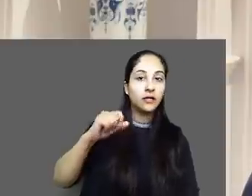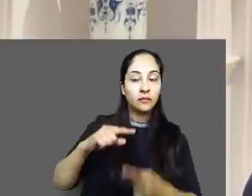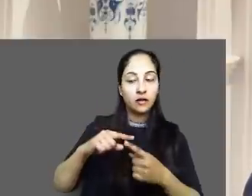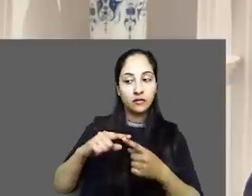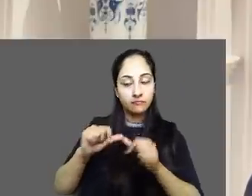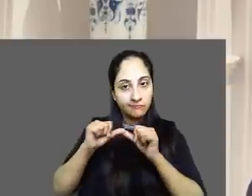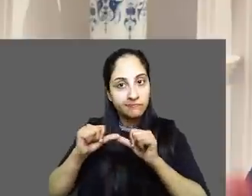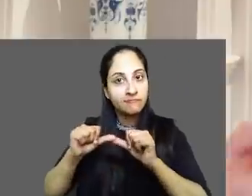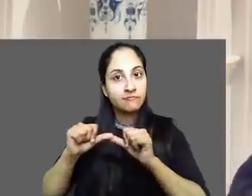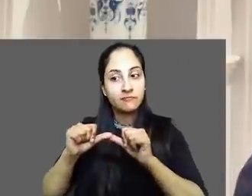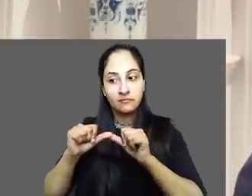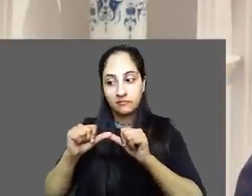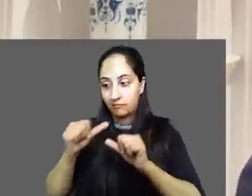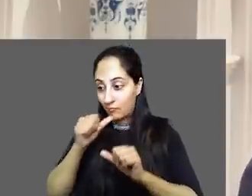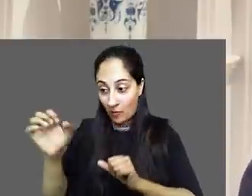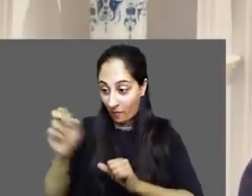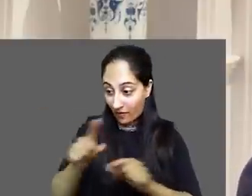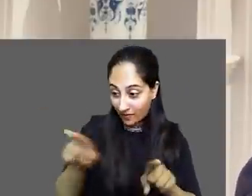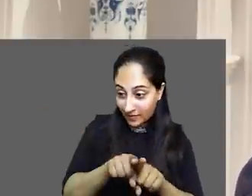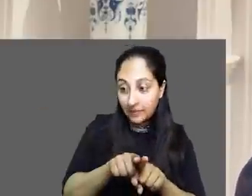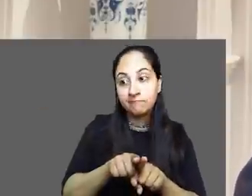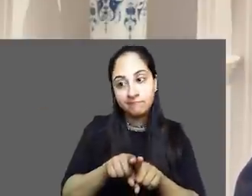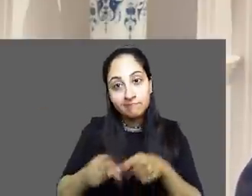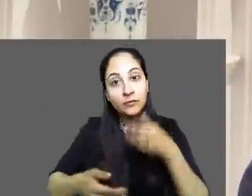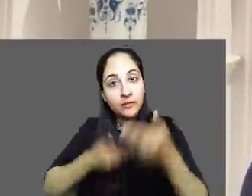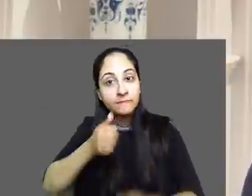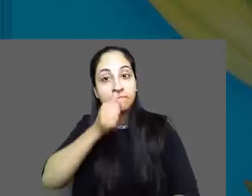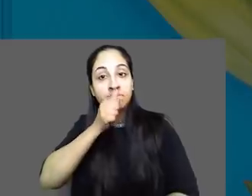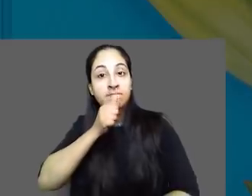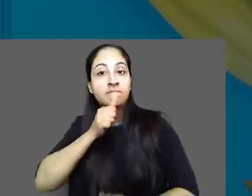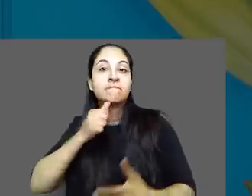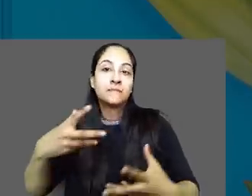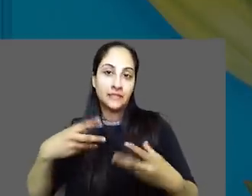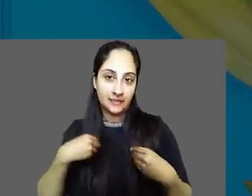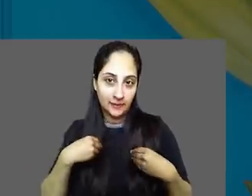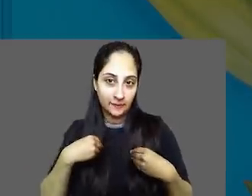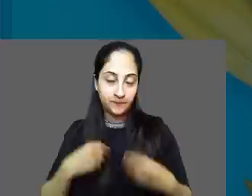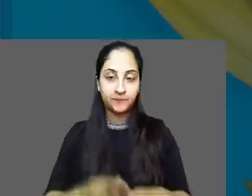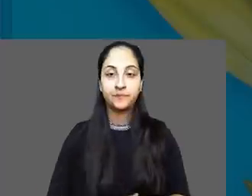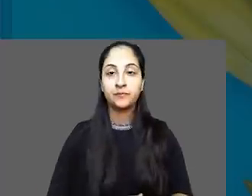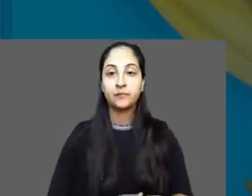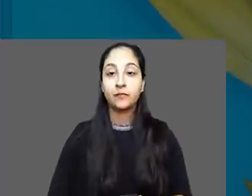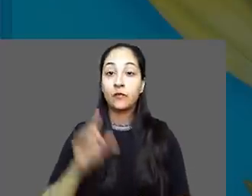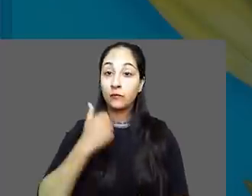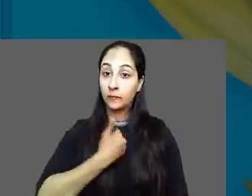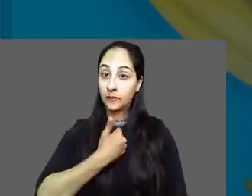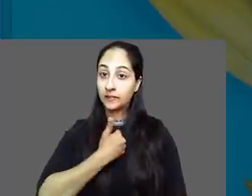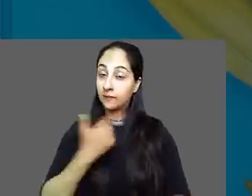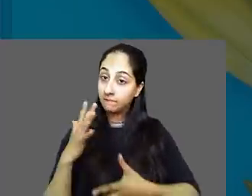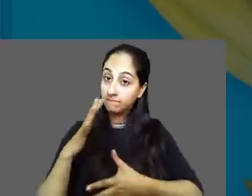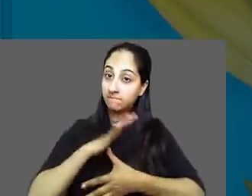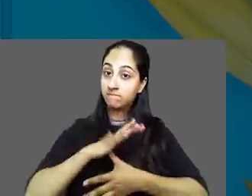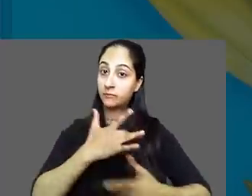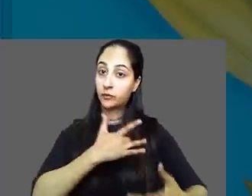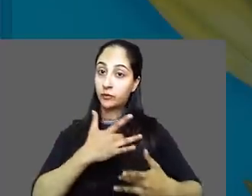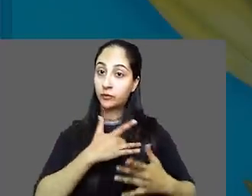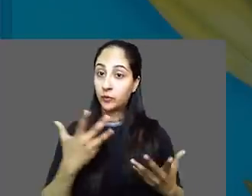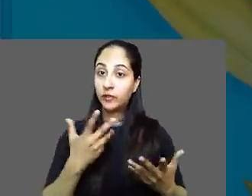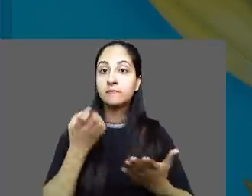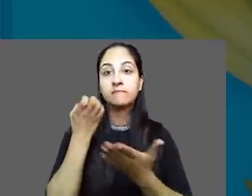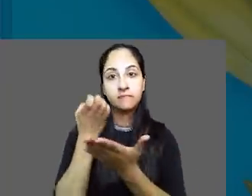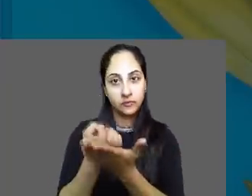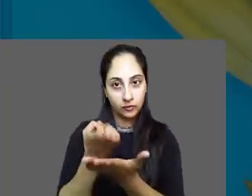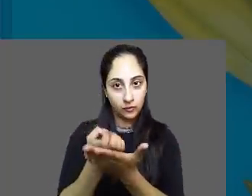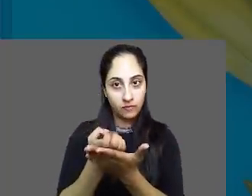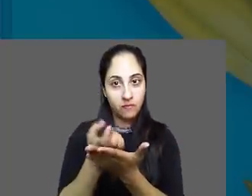jobs because there's pressure on that particular job category. Their business is at risk because they come under pressure in that